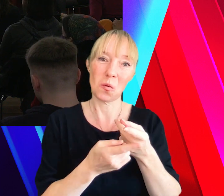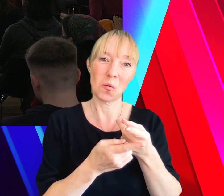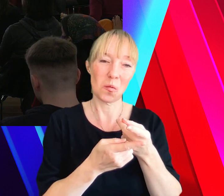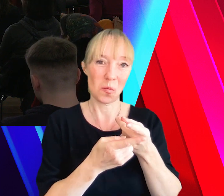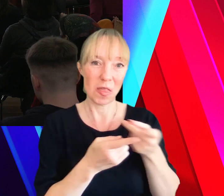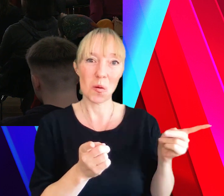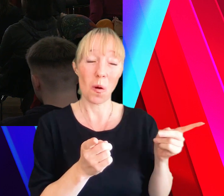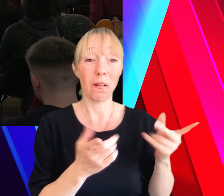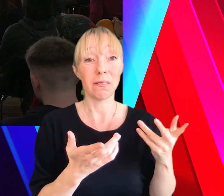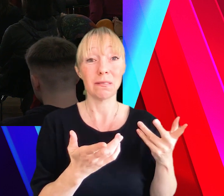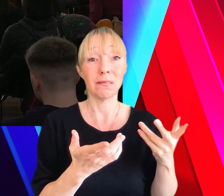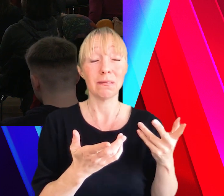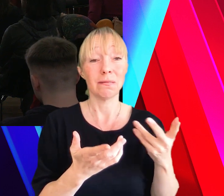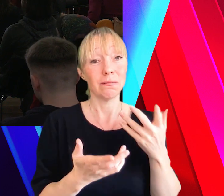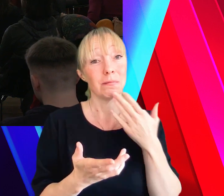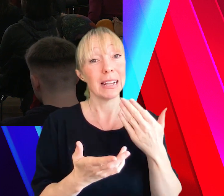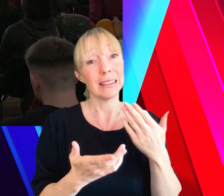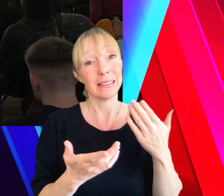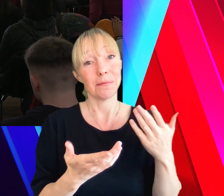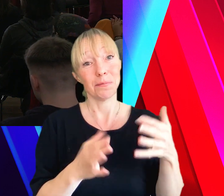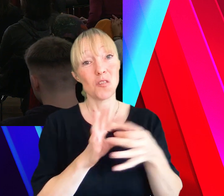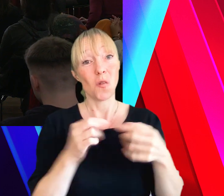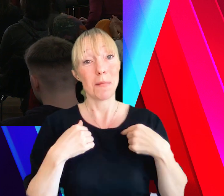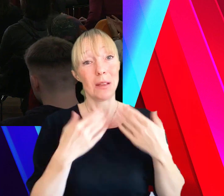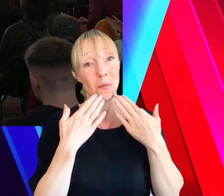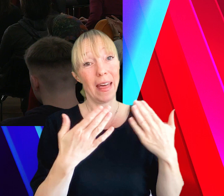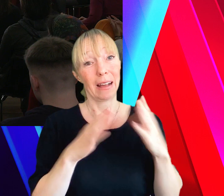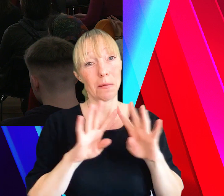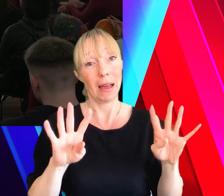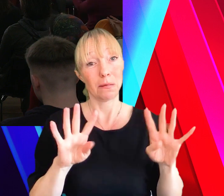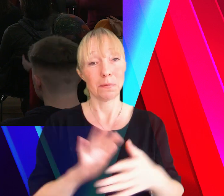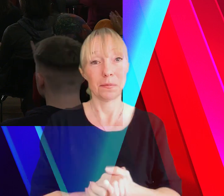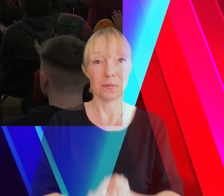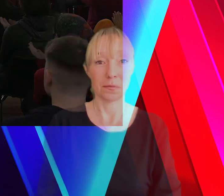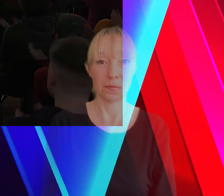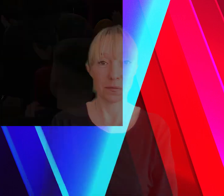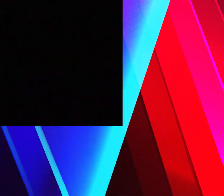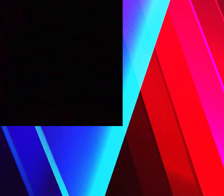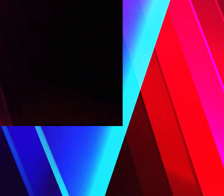pleasure to talk to all of you. I think we've got loads out of it, and yeah, please just join me in thanking the panel.